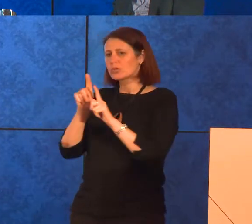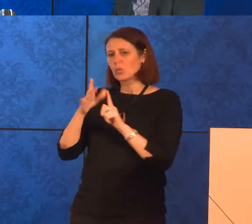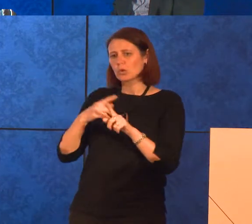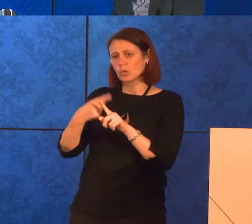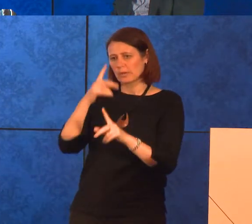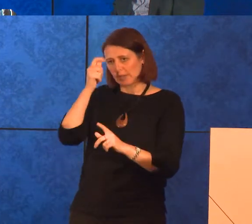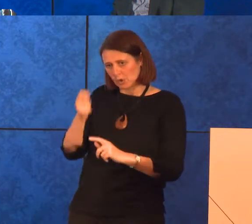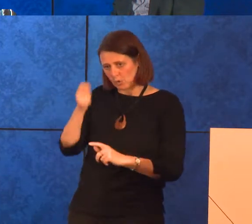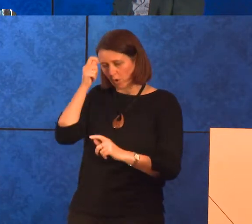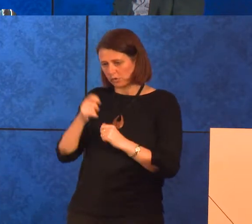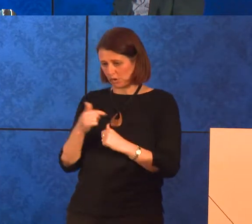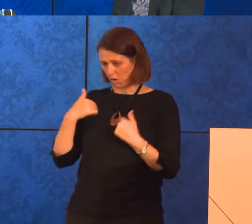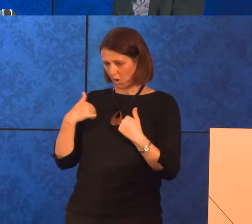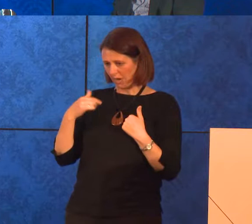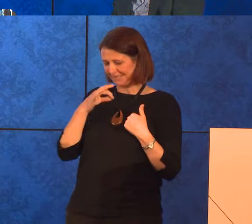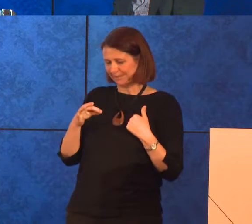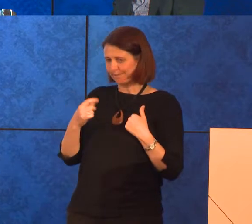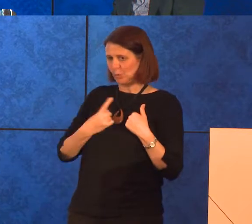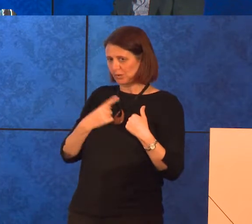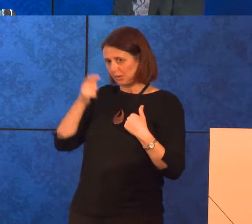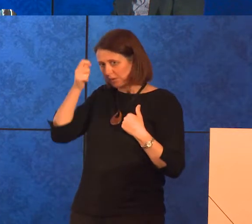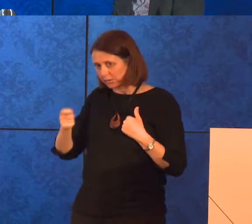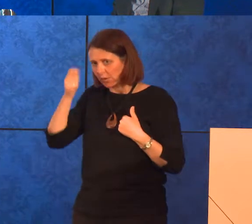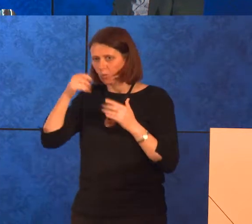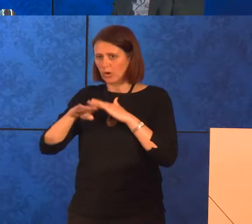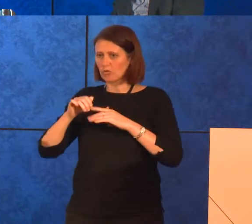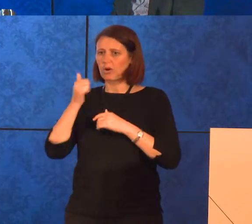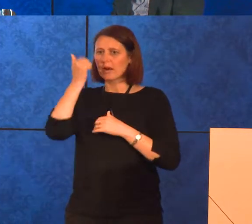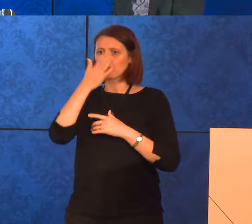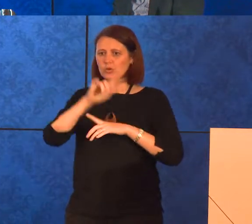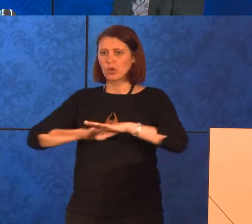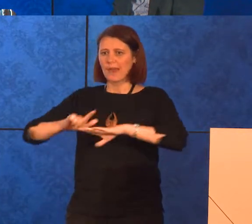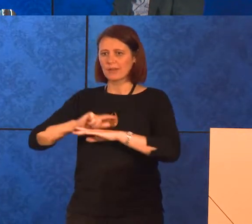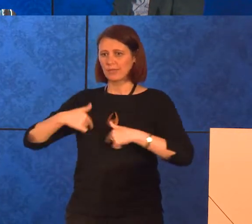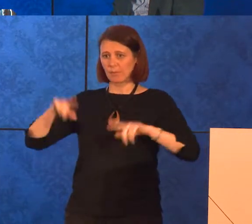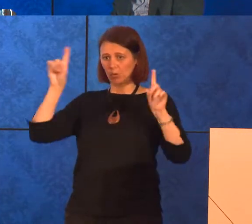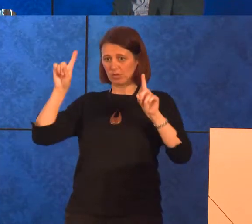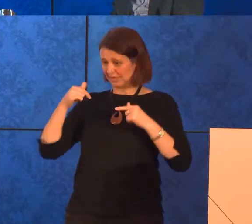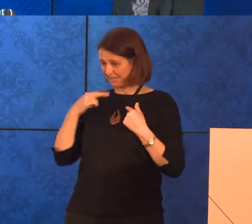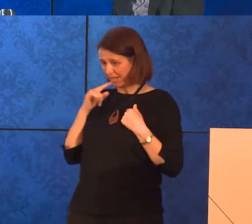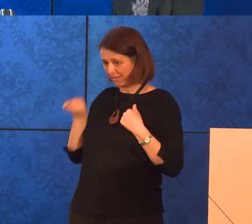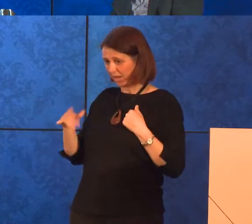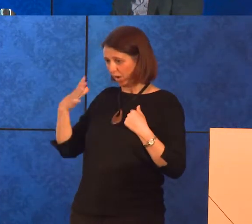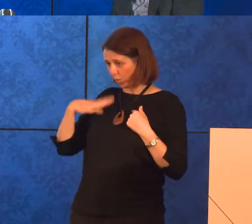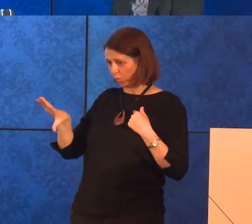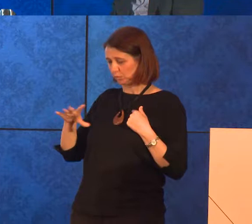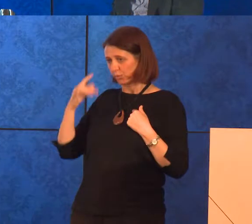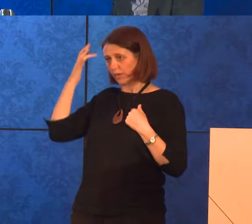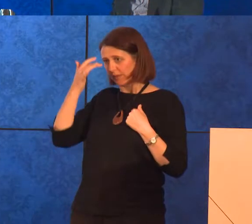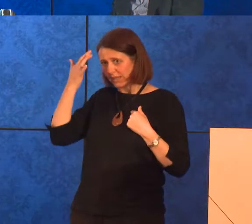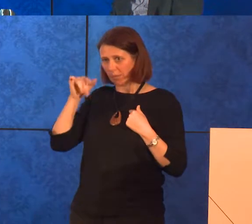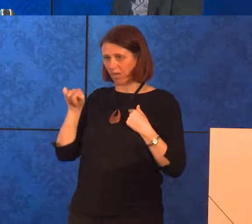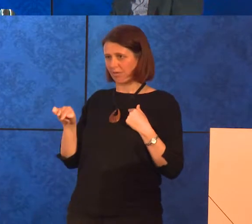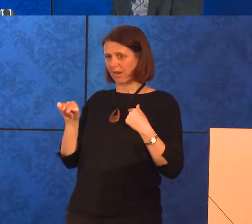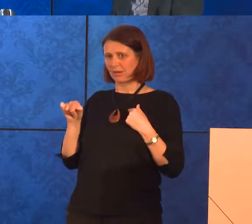that I didn't personally acknowledge that we're on Aboriginal land at the moment. And in saying that, I want to kind of think about the fact